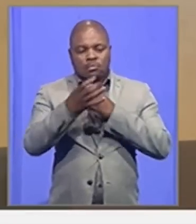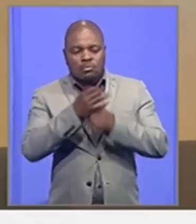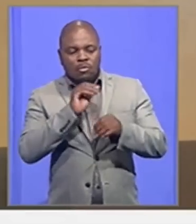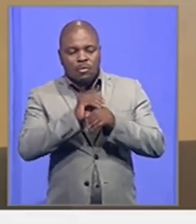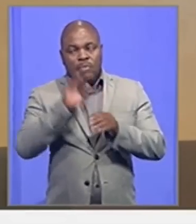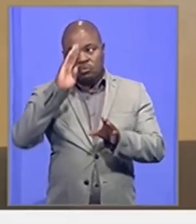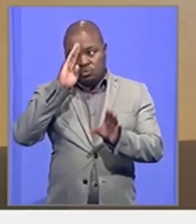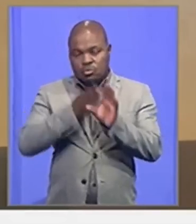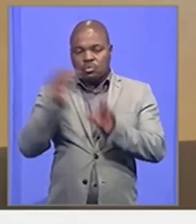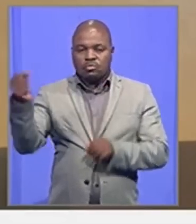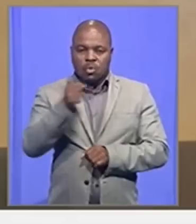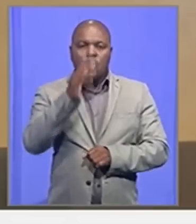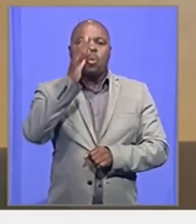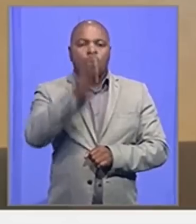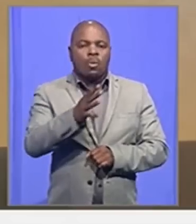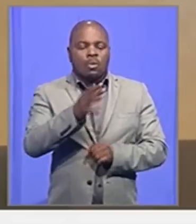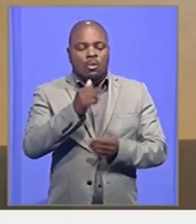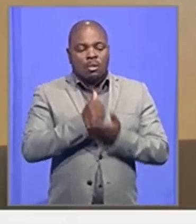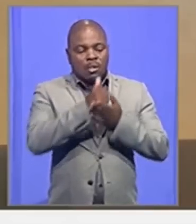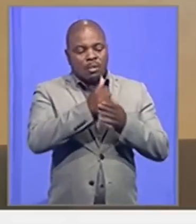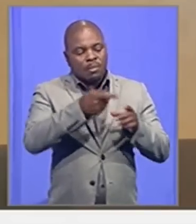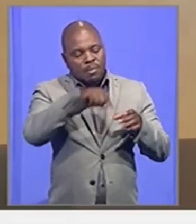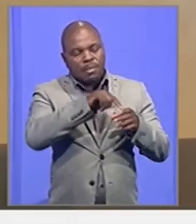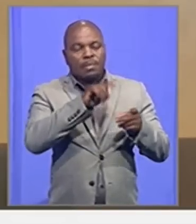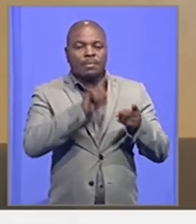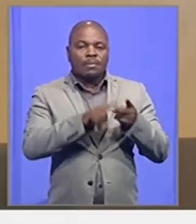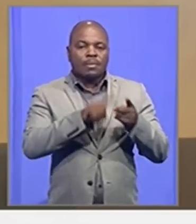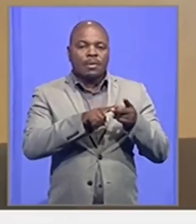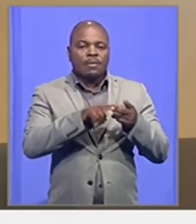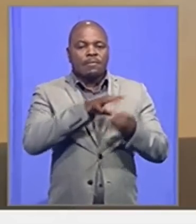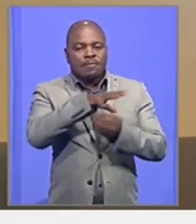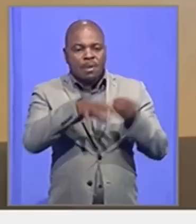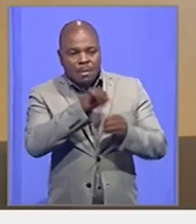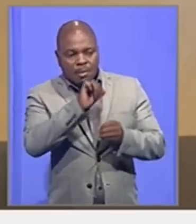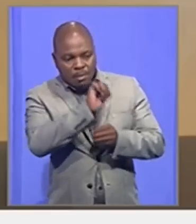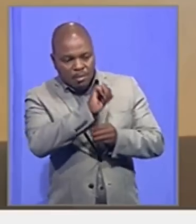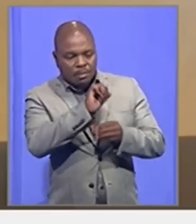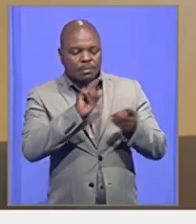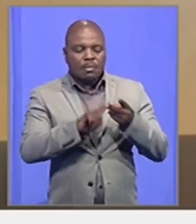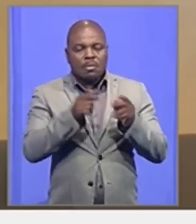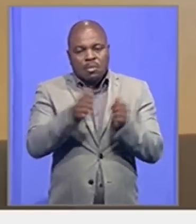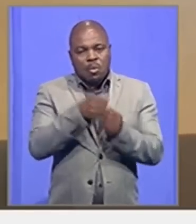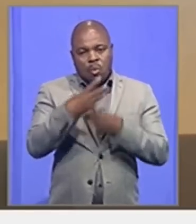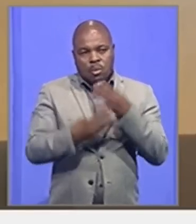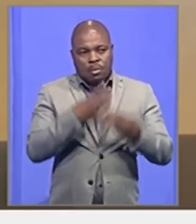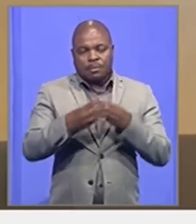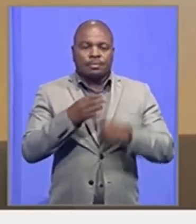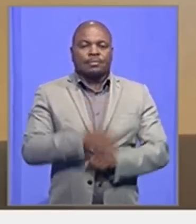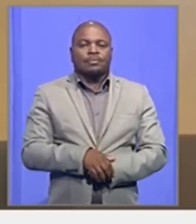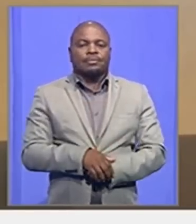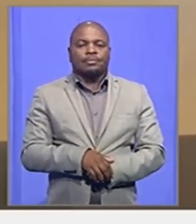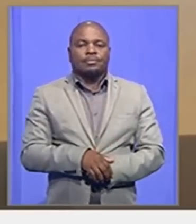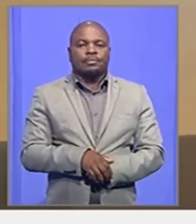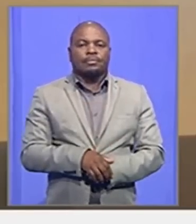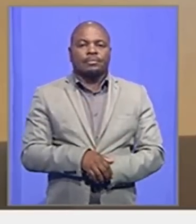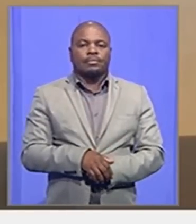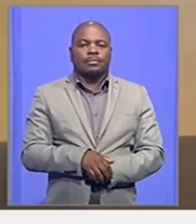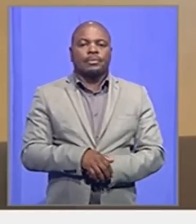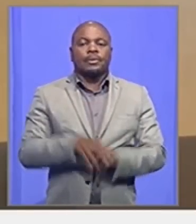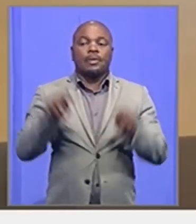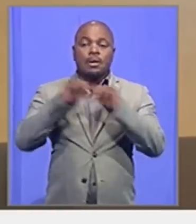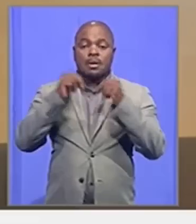to provide psychosocial services to the family and colleagues of the deceased member. The